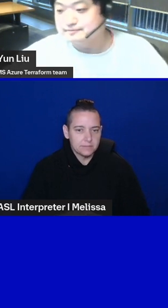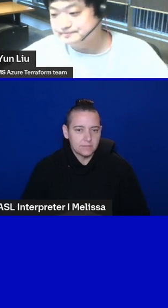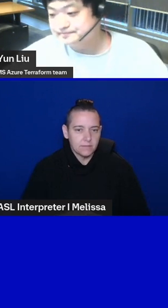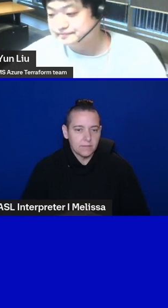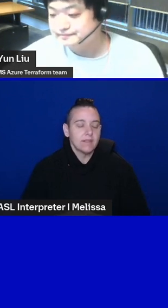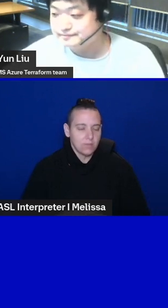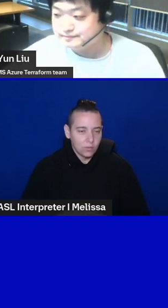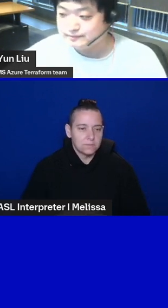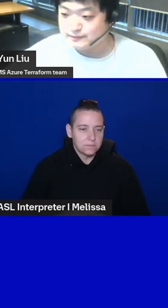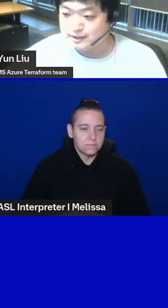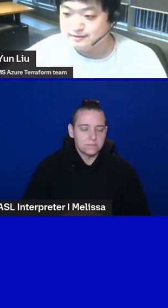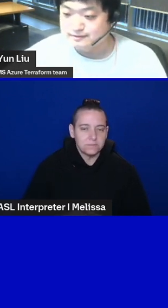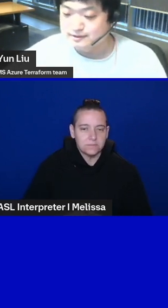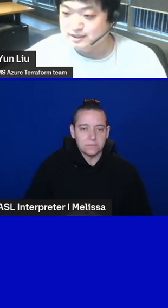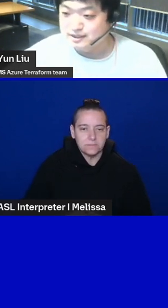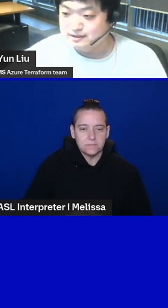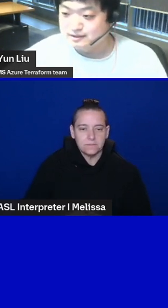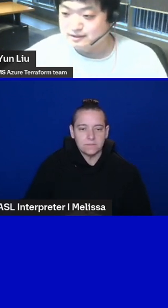Okay.